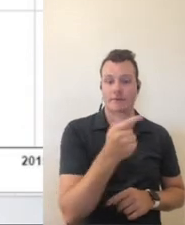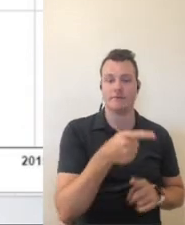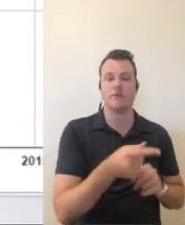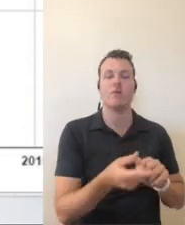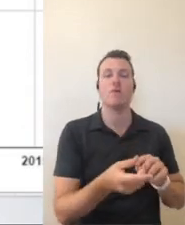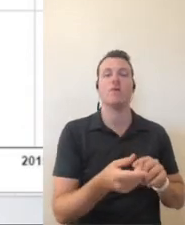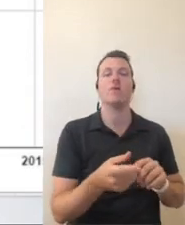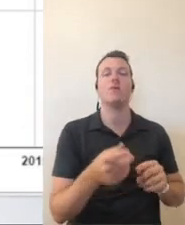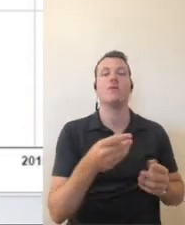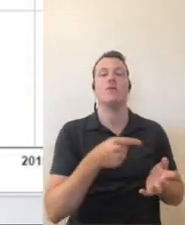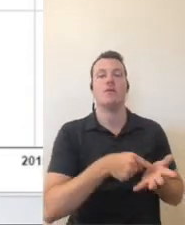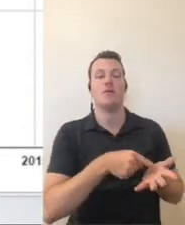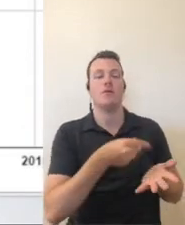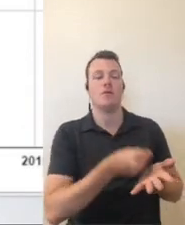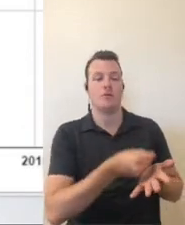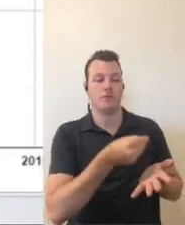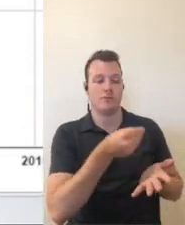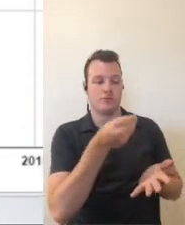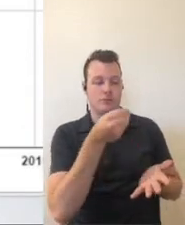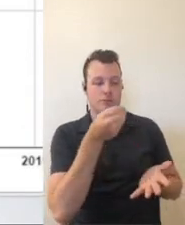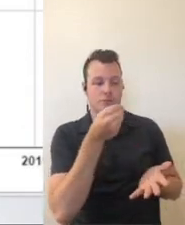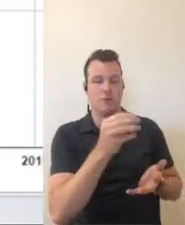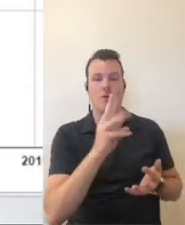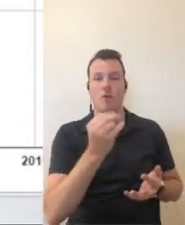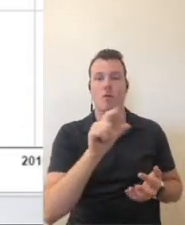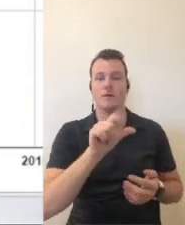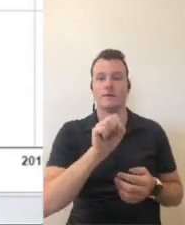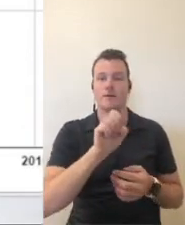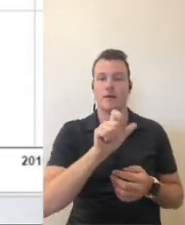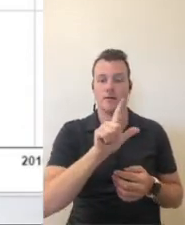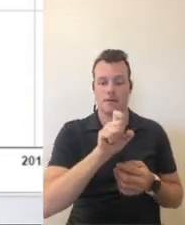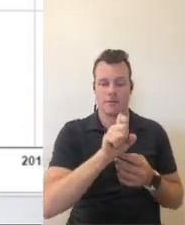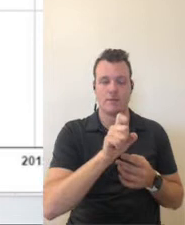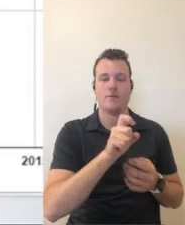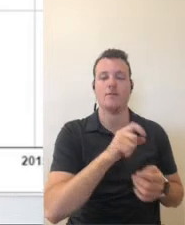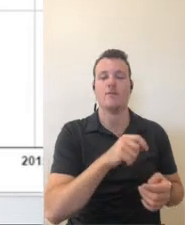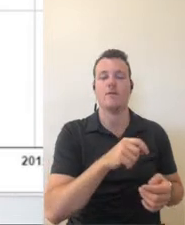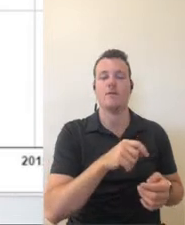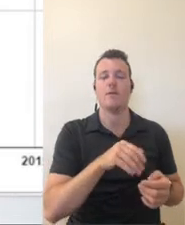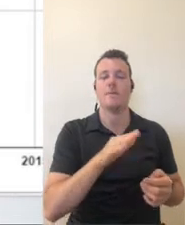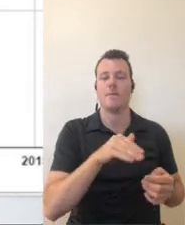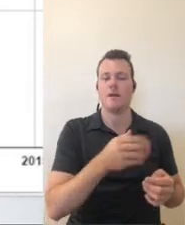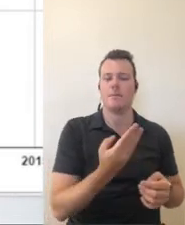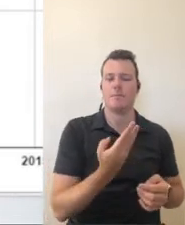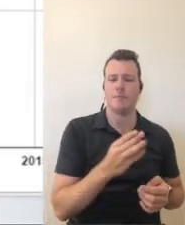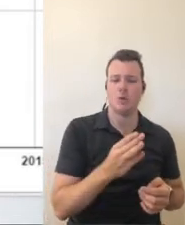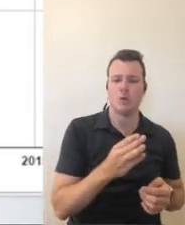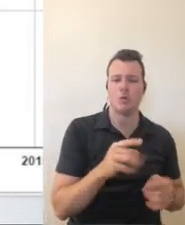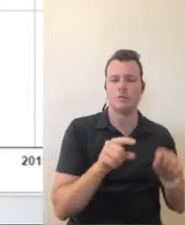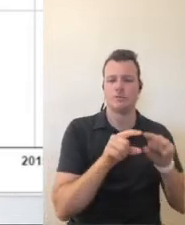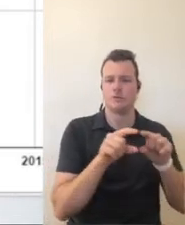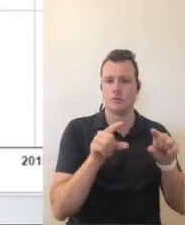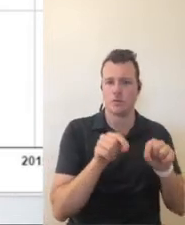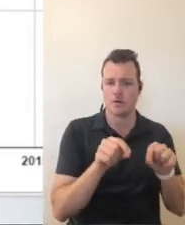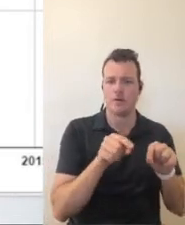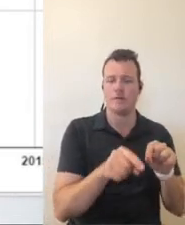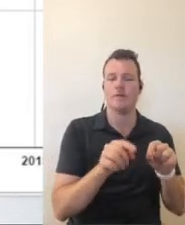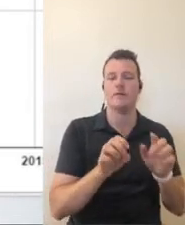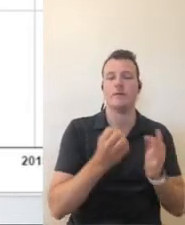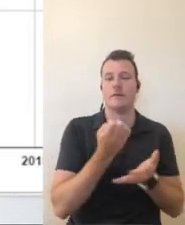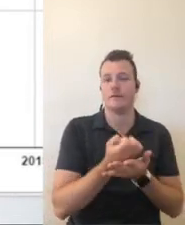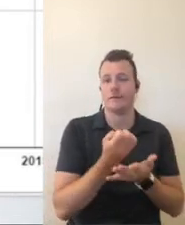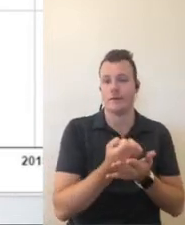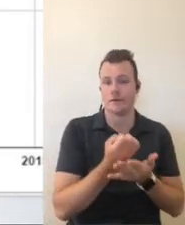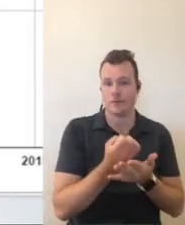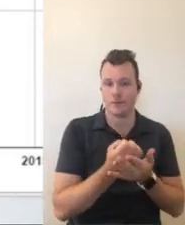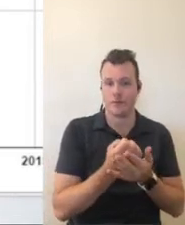the wholesale hearing aid average sale price. At the bottom in the blue squares there is